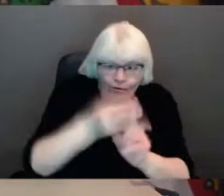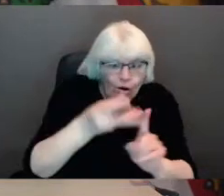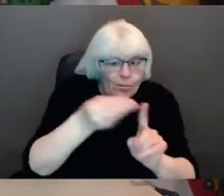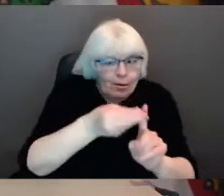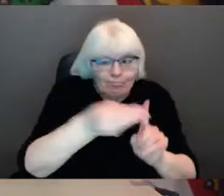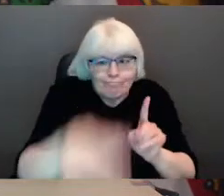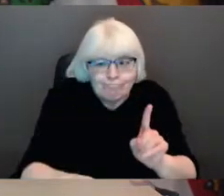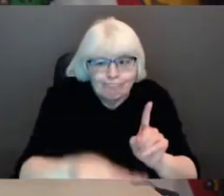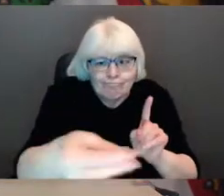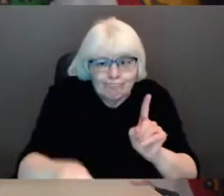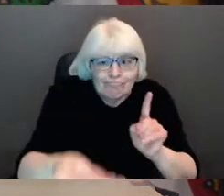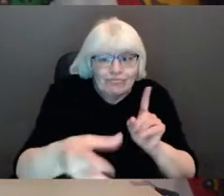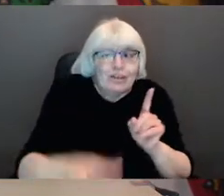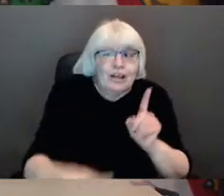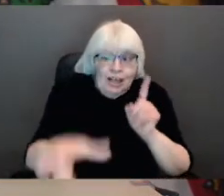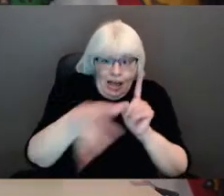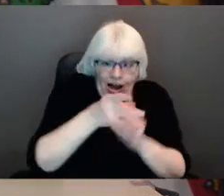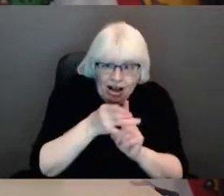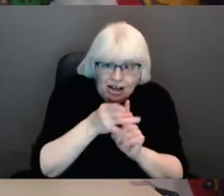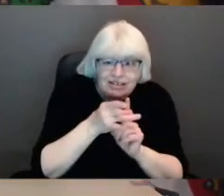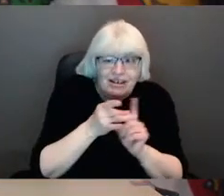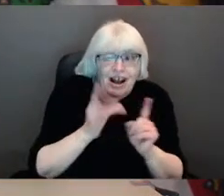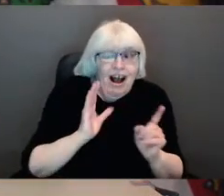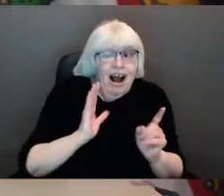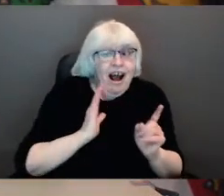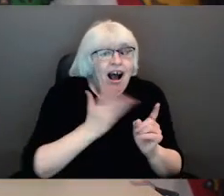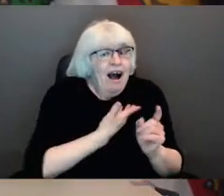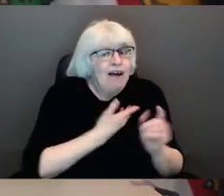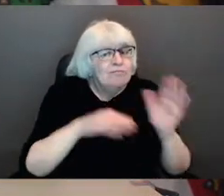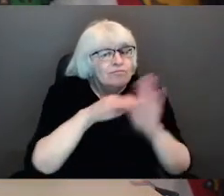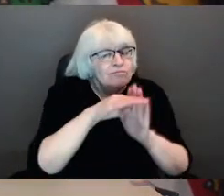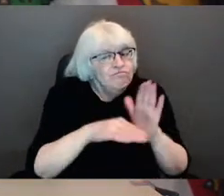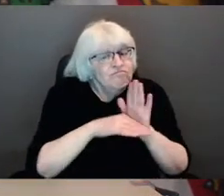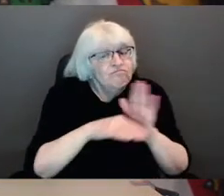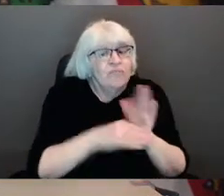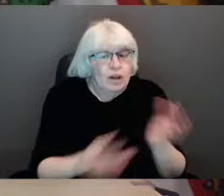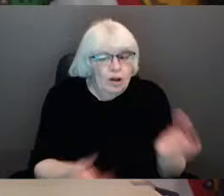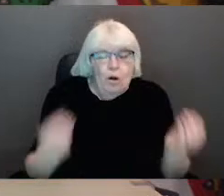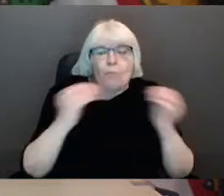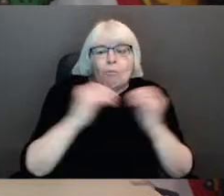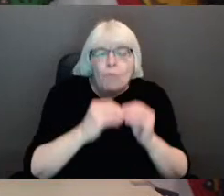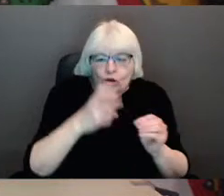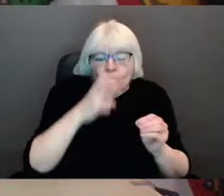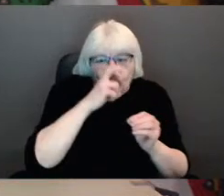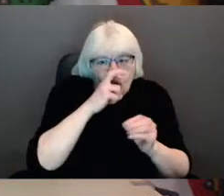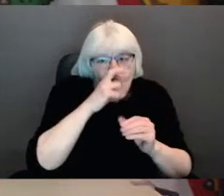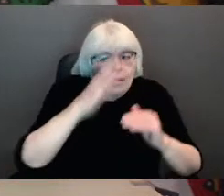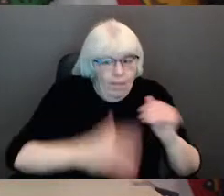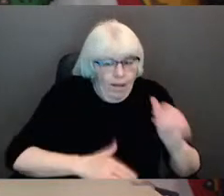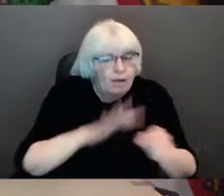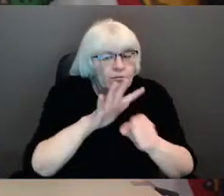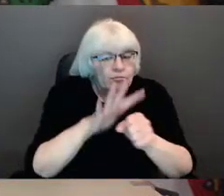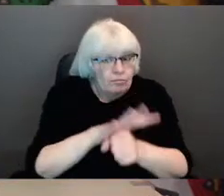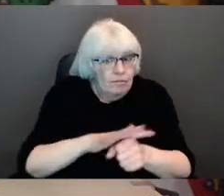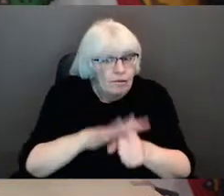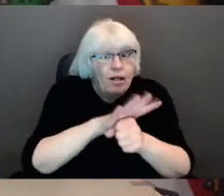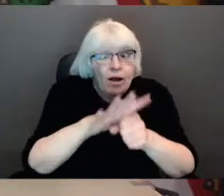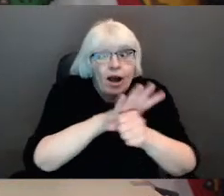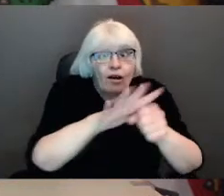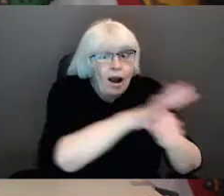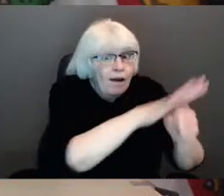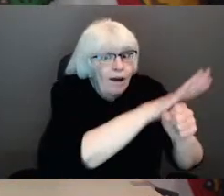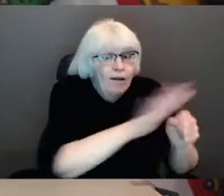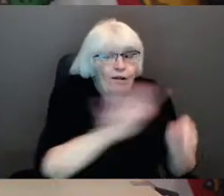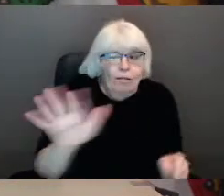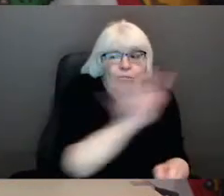other jurisdictions in the country. But all of that can't and won't keep us from seeing COVID continue in our province, in our